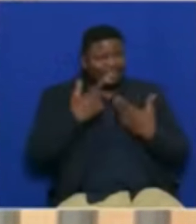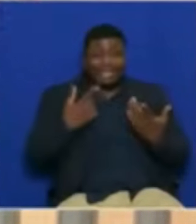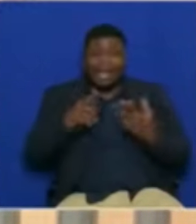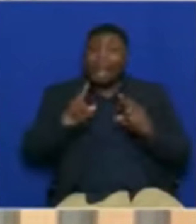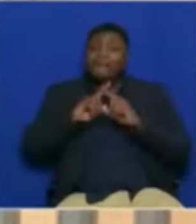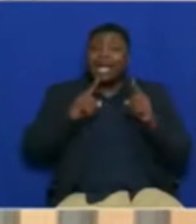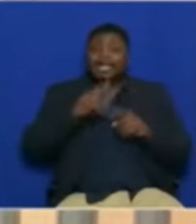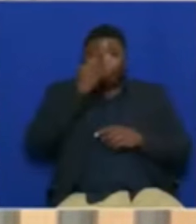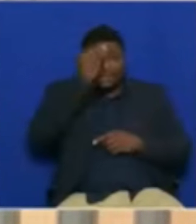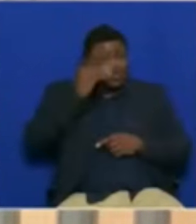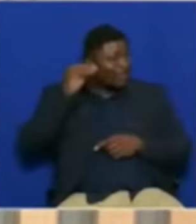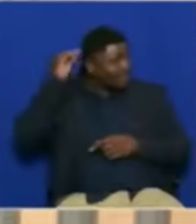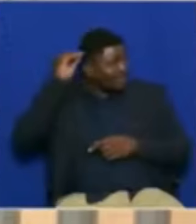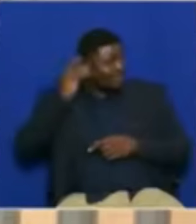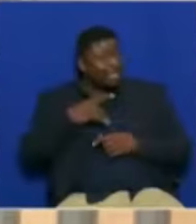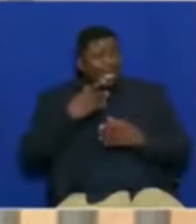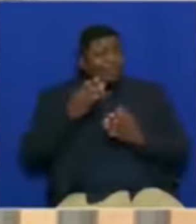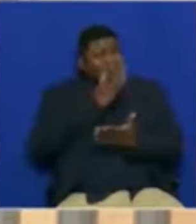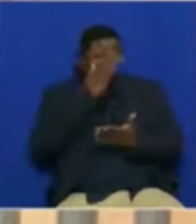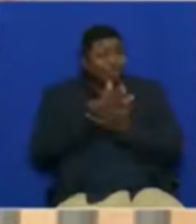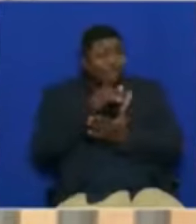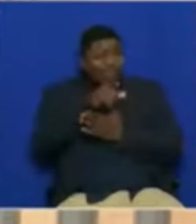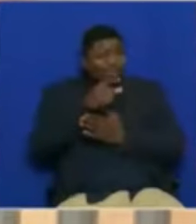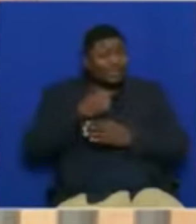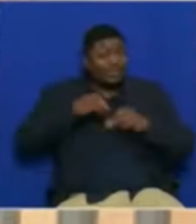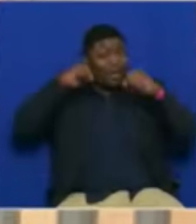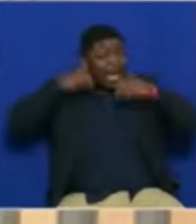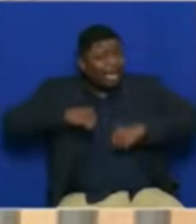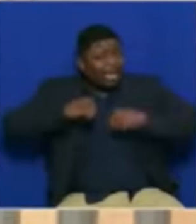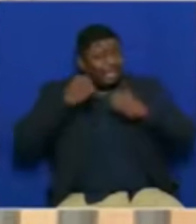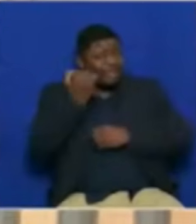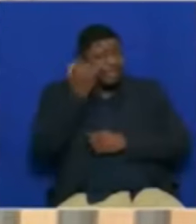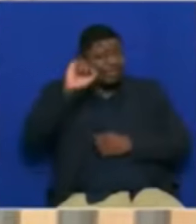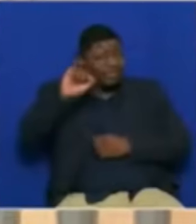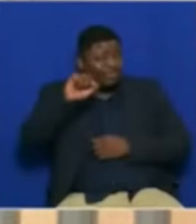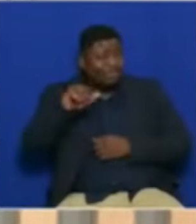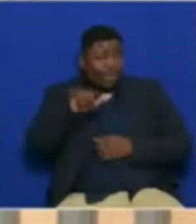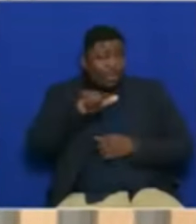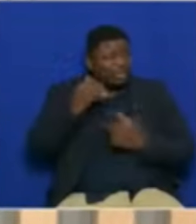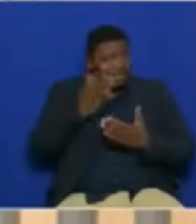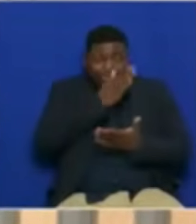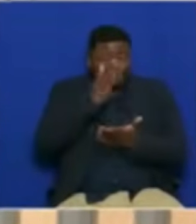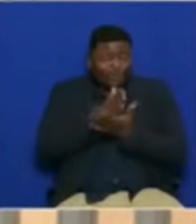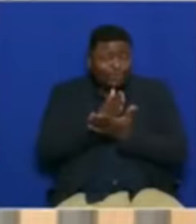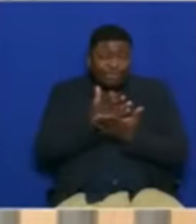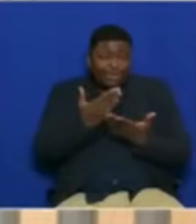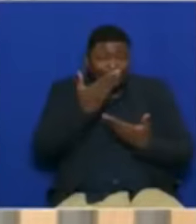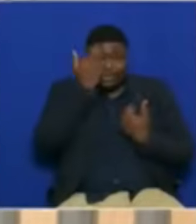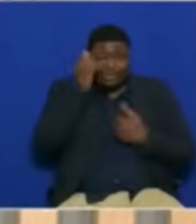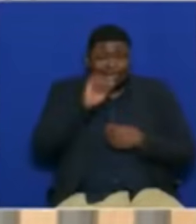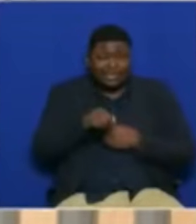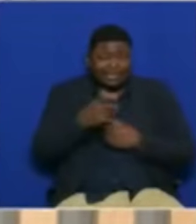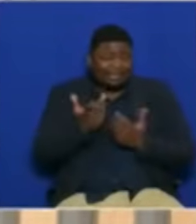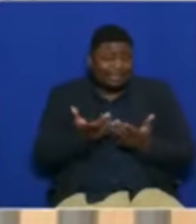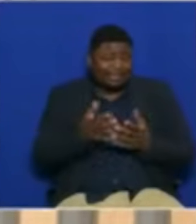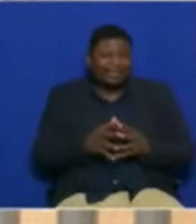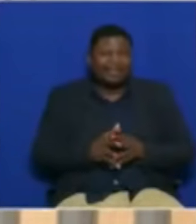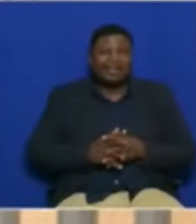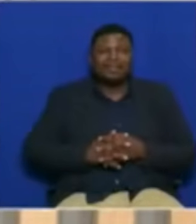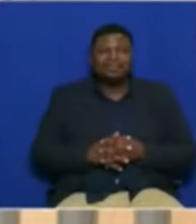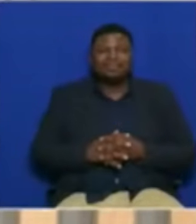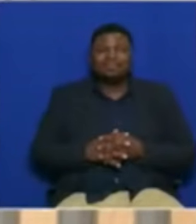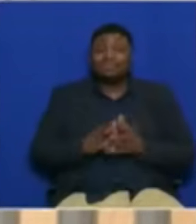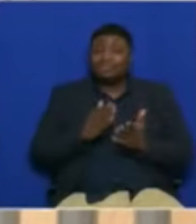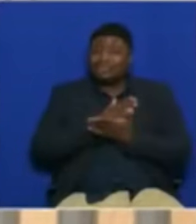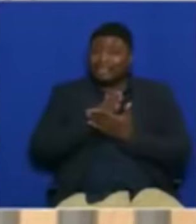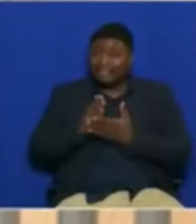agree, you disagree, or Swiss air, I don't know. Do you take some level of responsibility